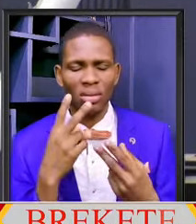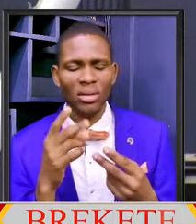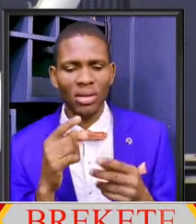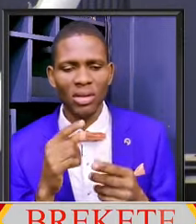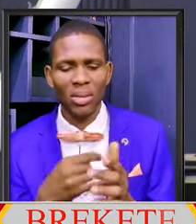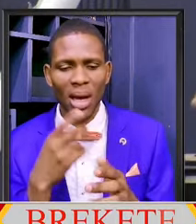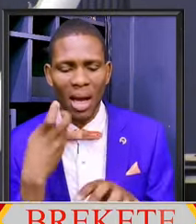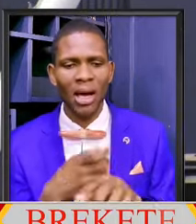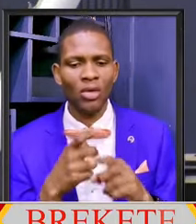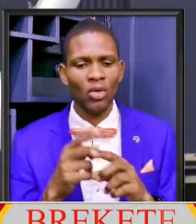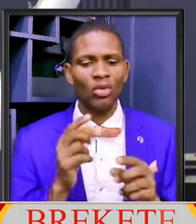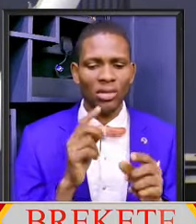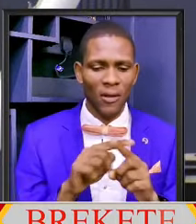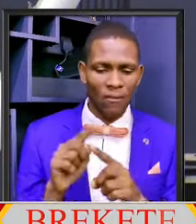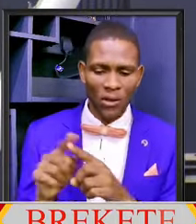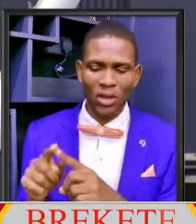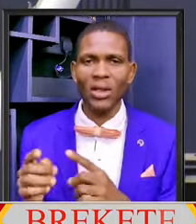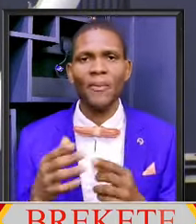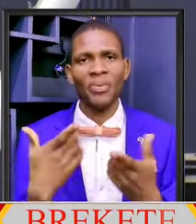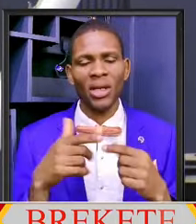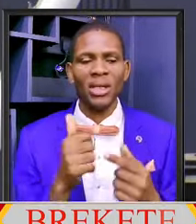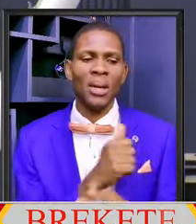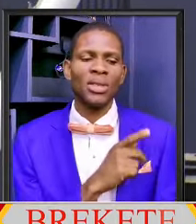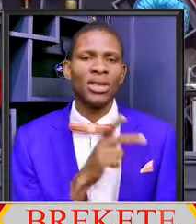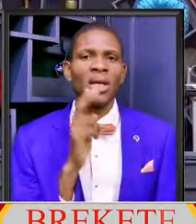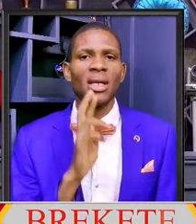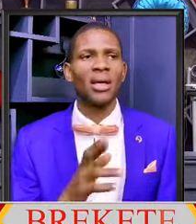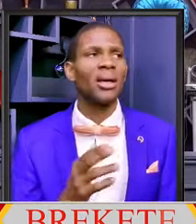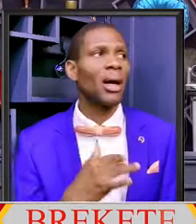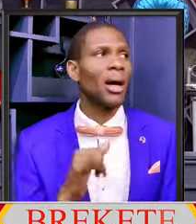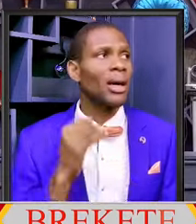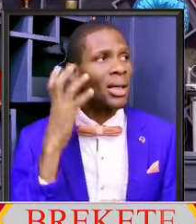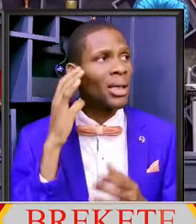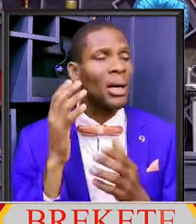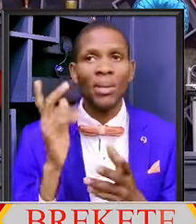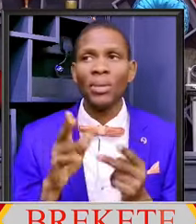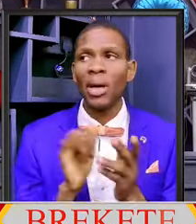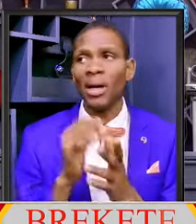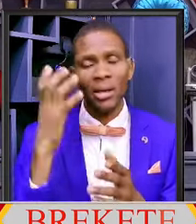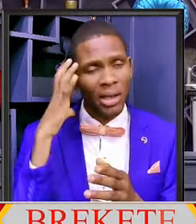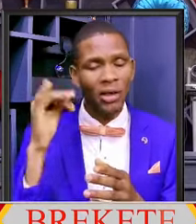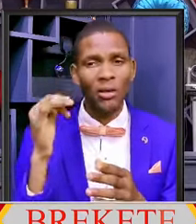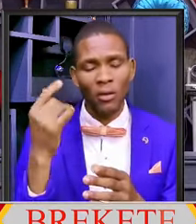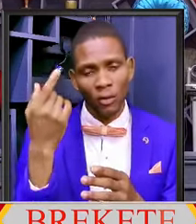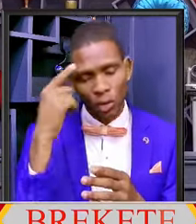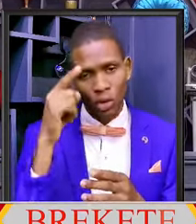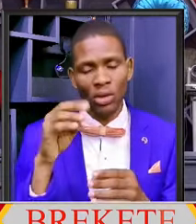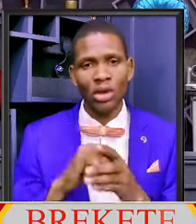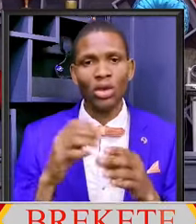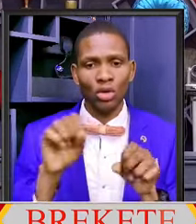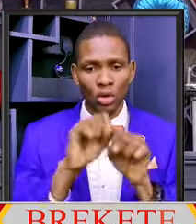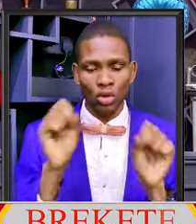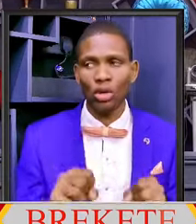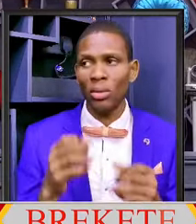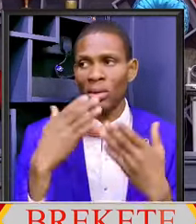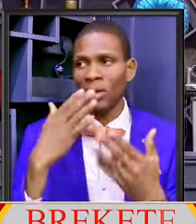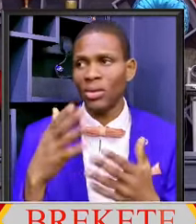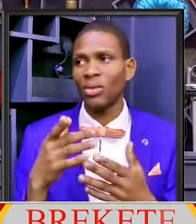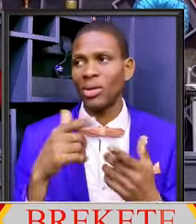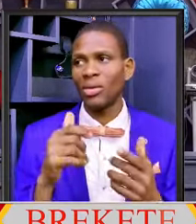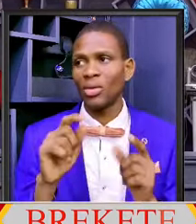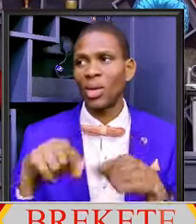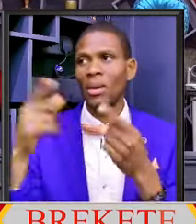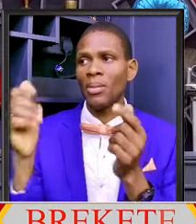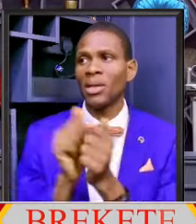of Madam Happiness. Make we appreciate her. I hear say people they wait for you for shop. Yes, go sir. And attend to them. Thank you. Let's course. Appreciate Madam